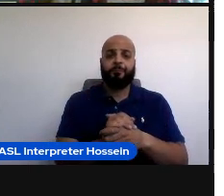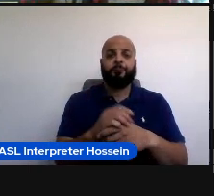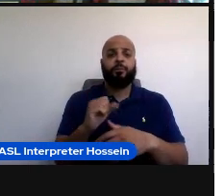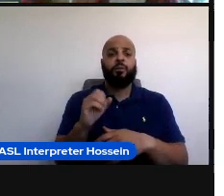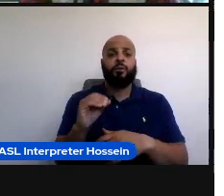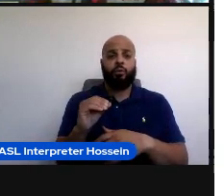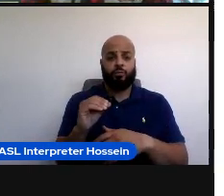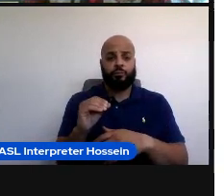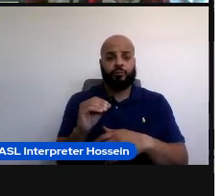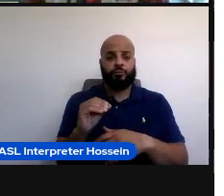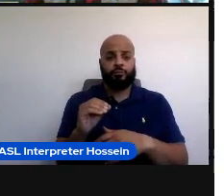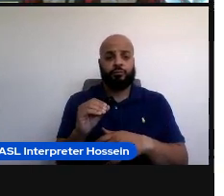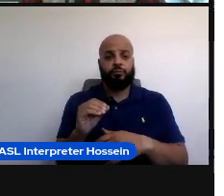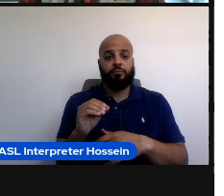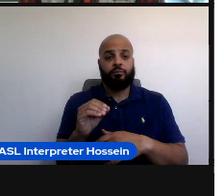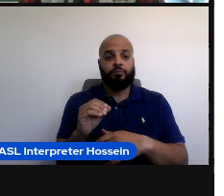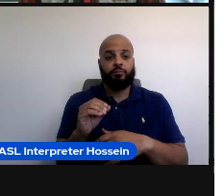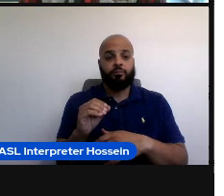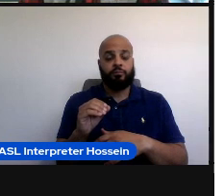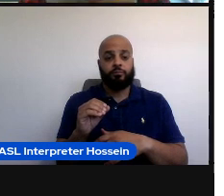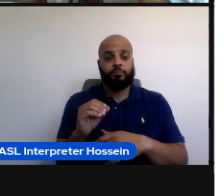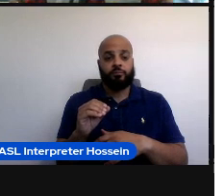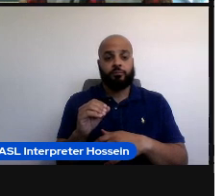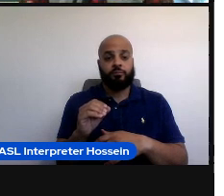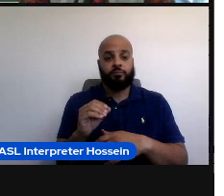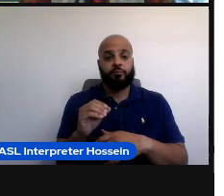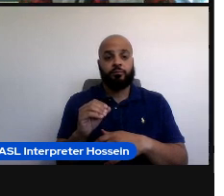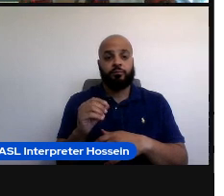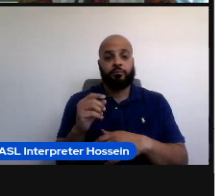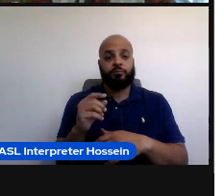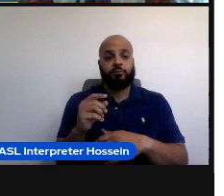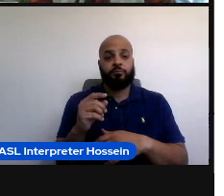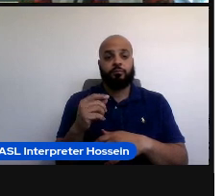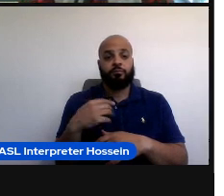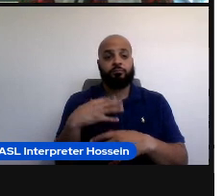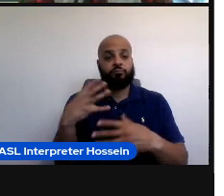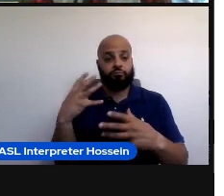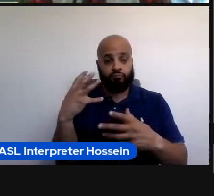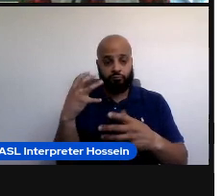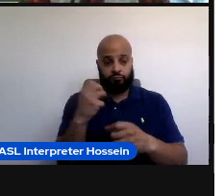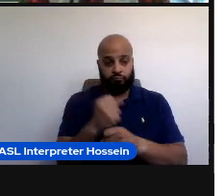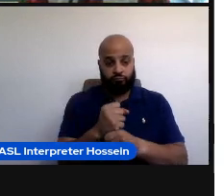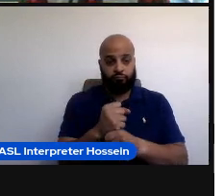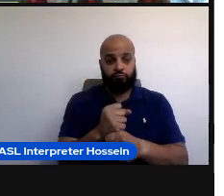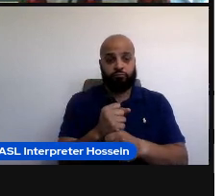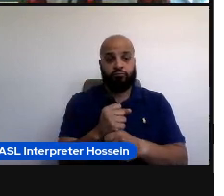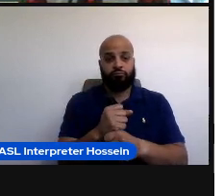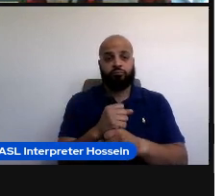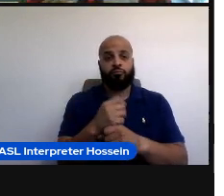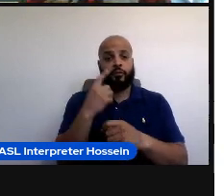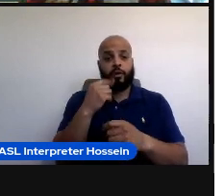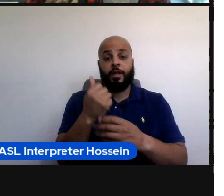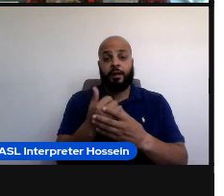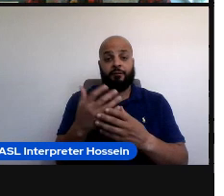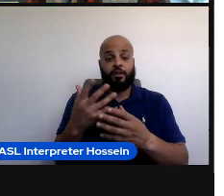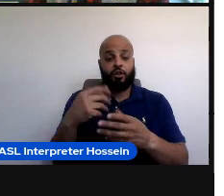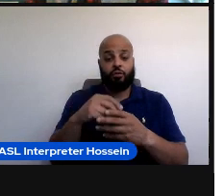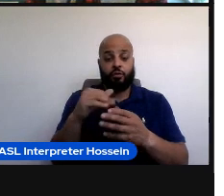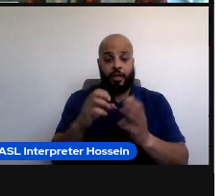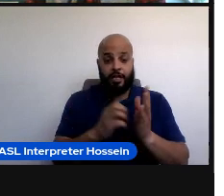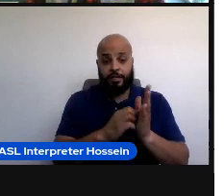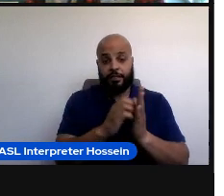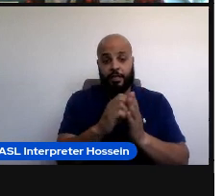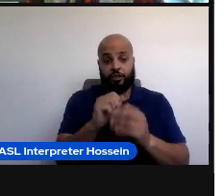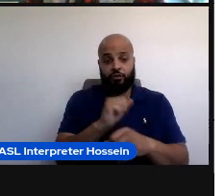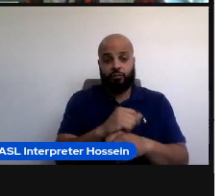So in conclusion, for everything, including the cancer work, I think what I would say